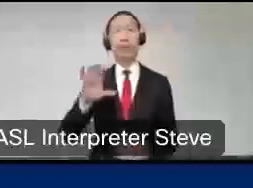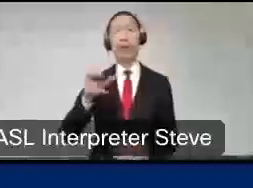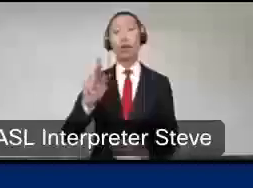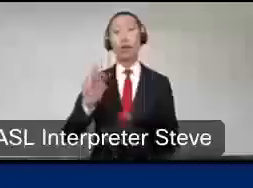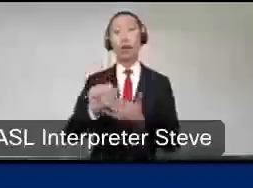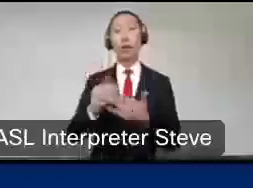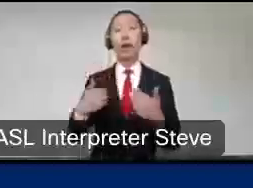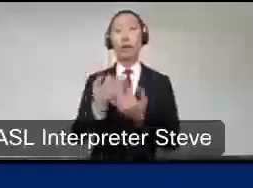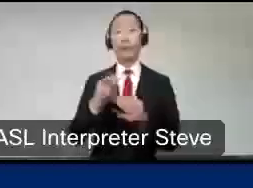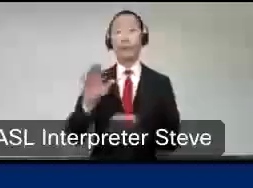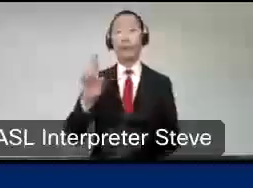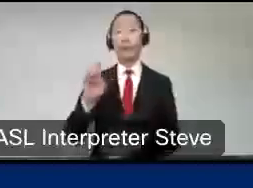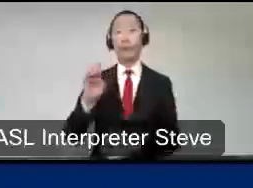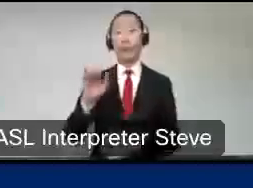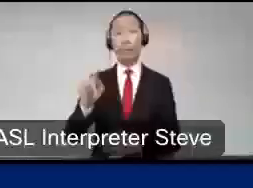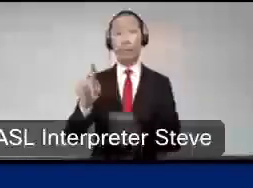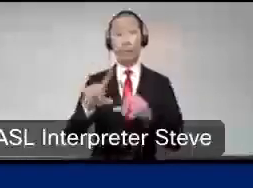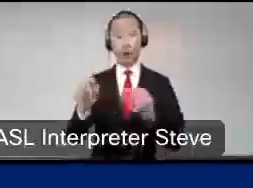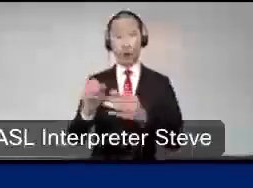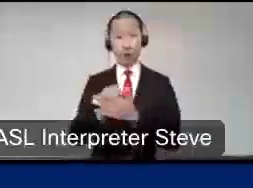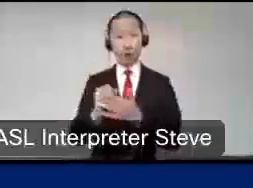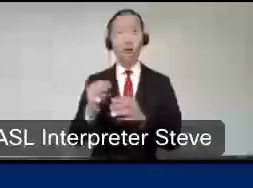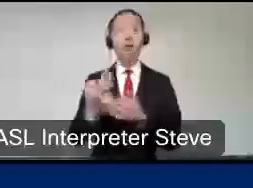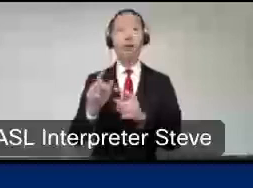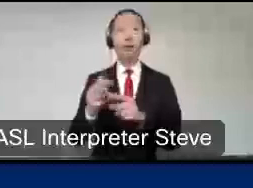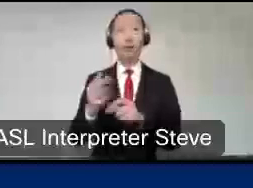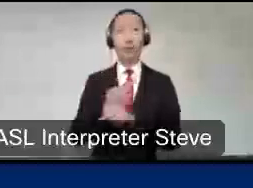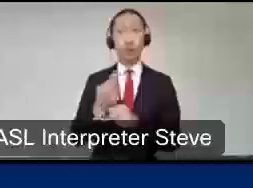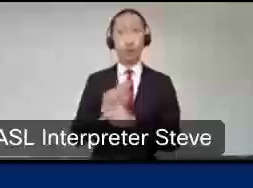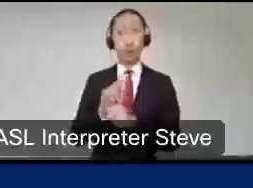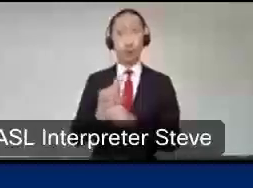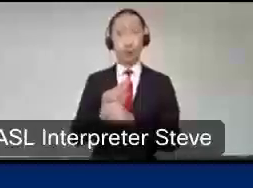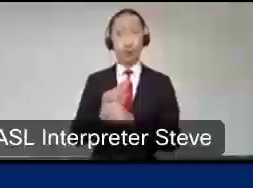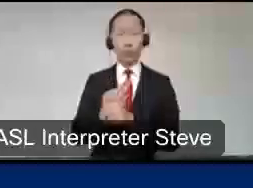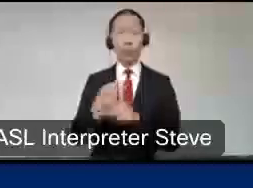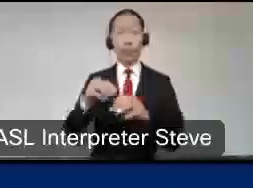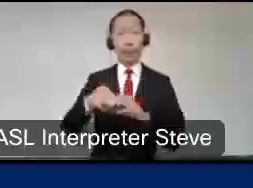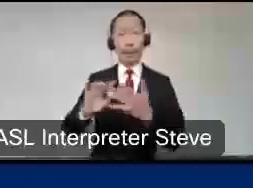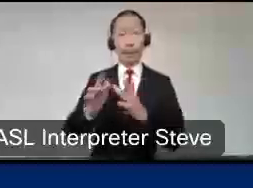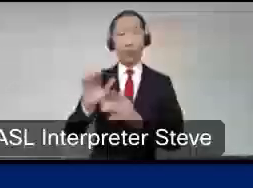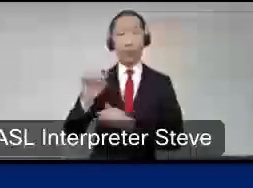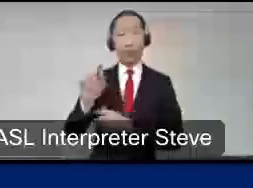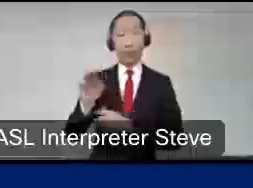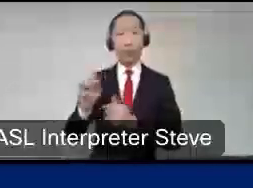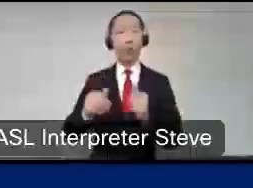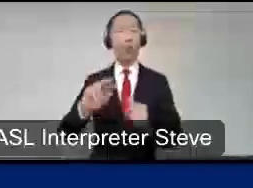with a free debit card. It's free to use at an in-network ATM